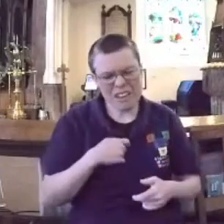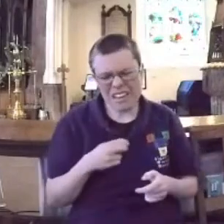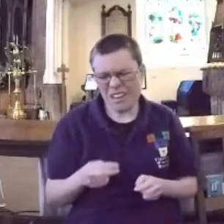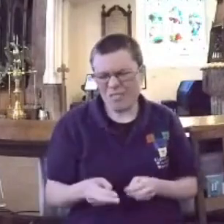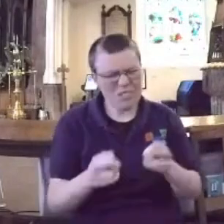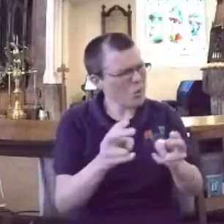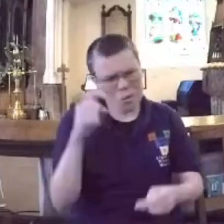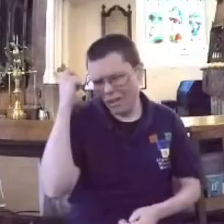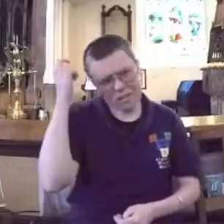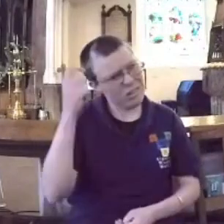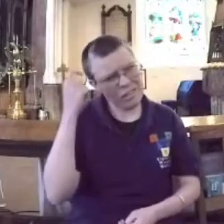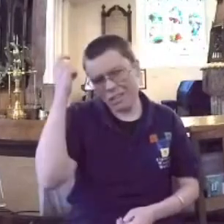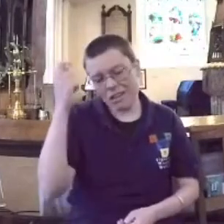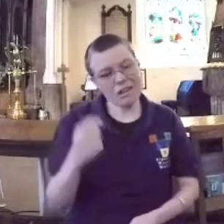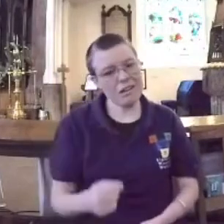It